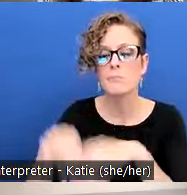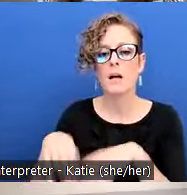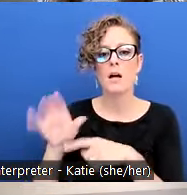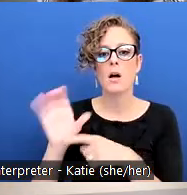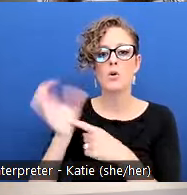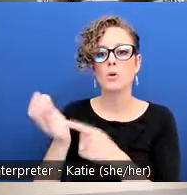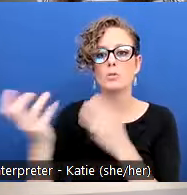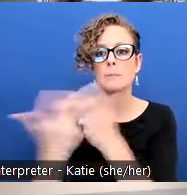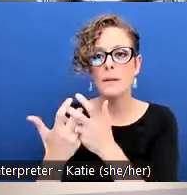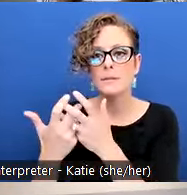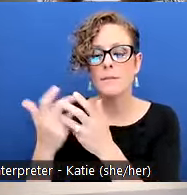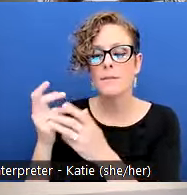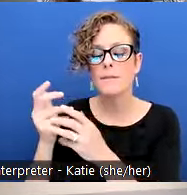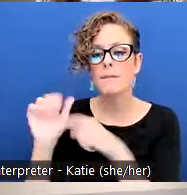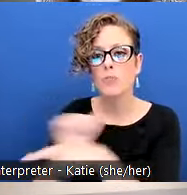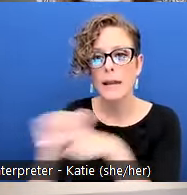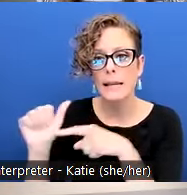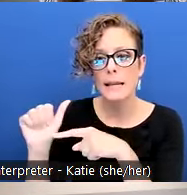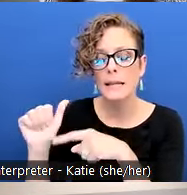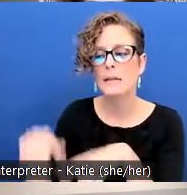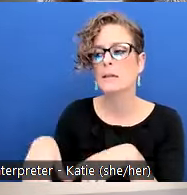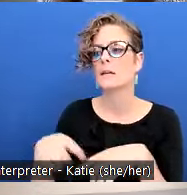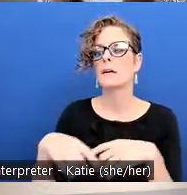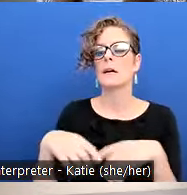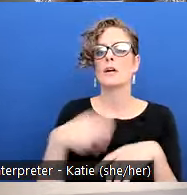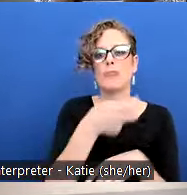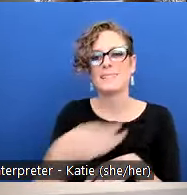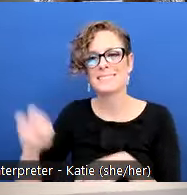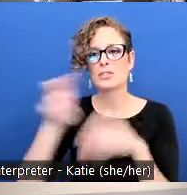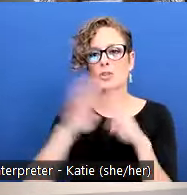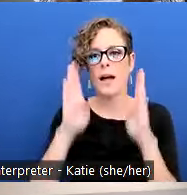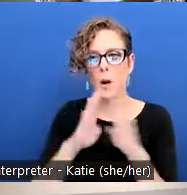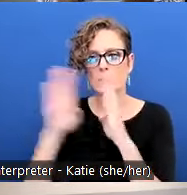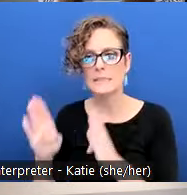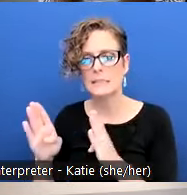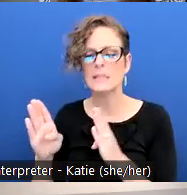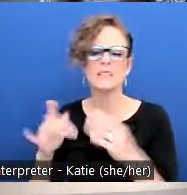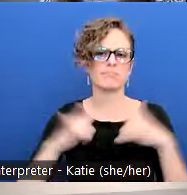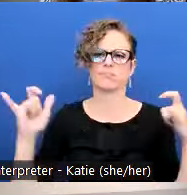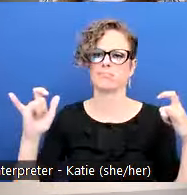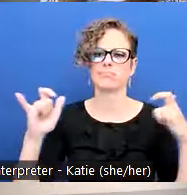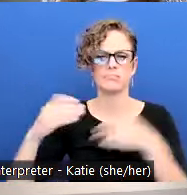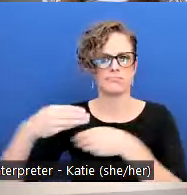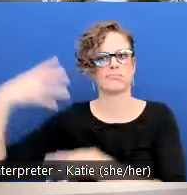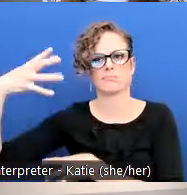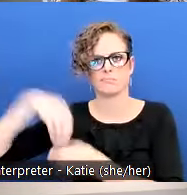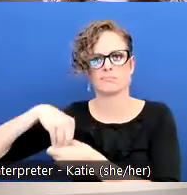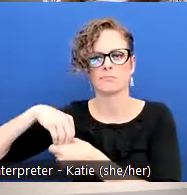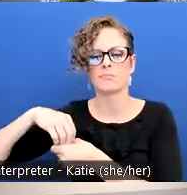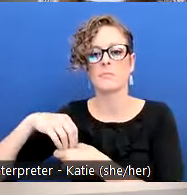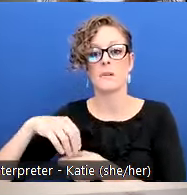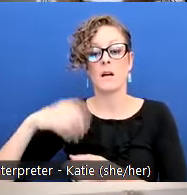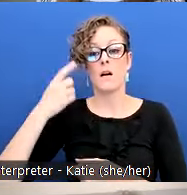manner, transitional housing, etc. So there are a lot of different pieces there. I will say for all